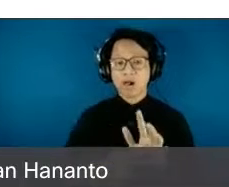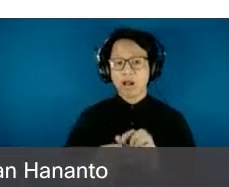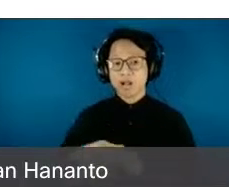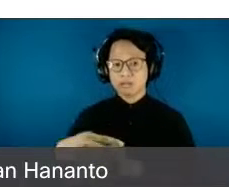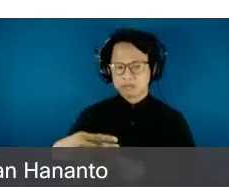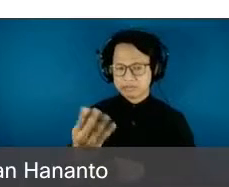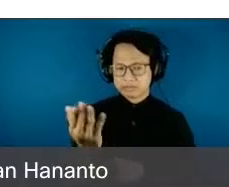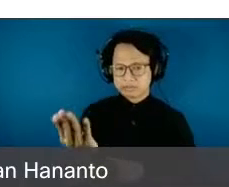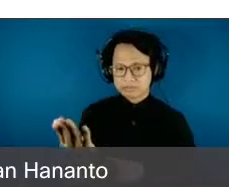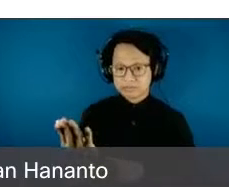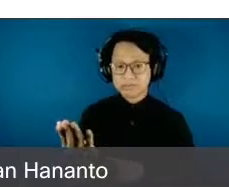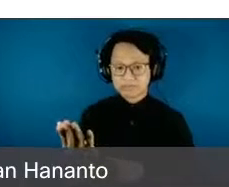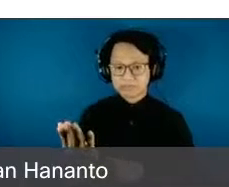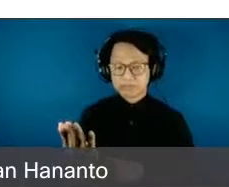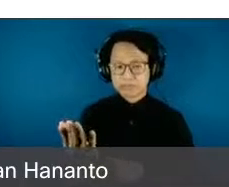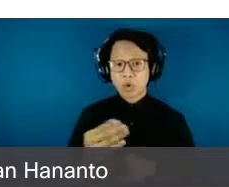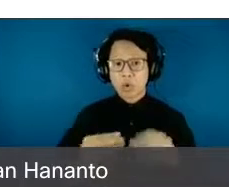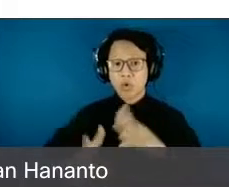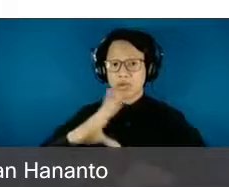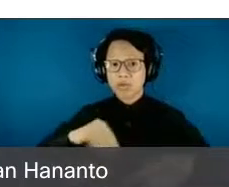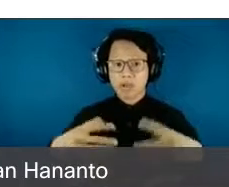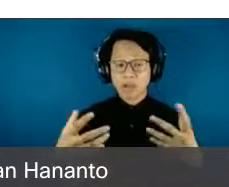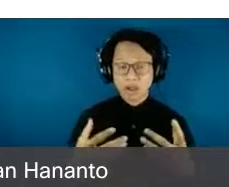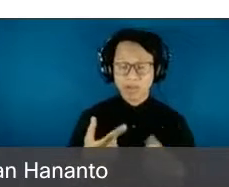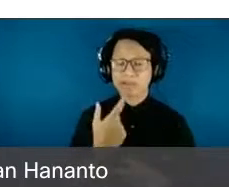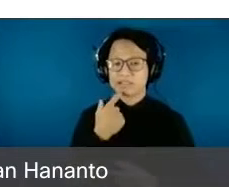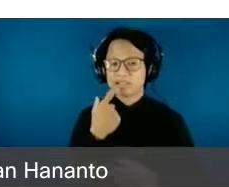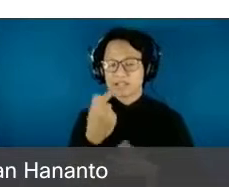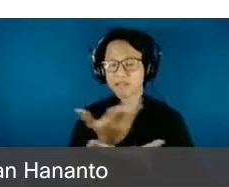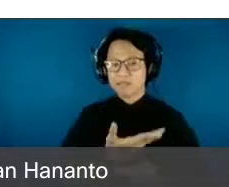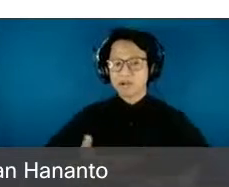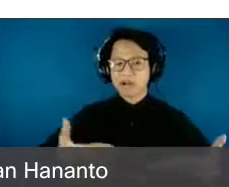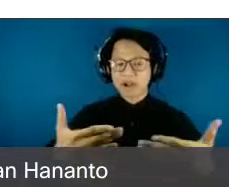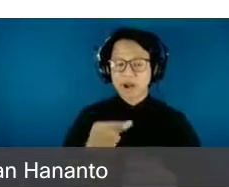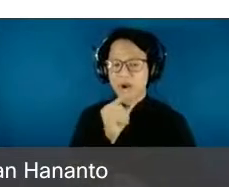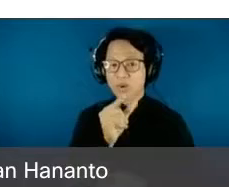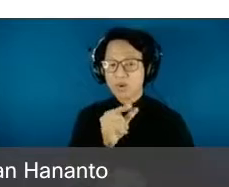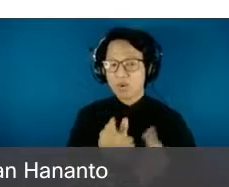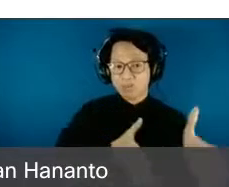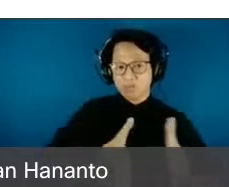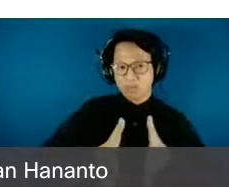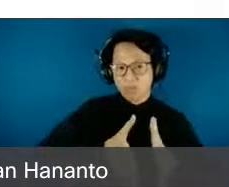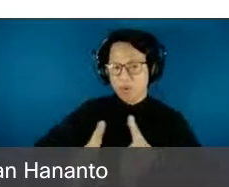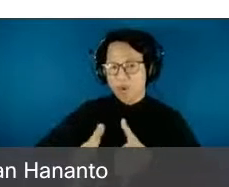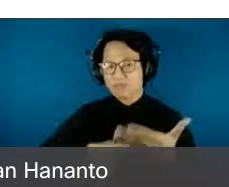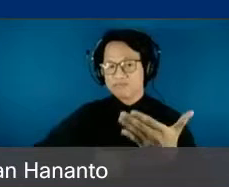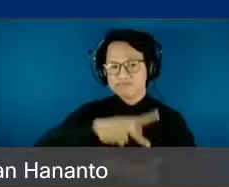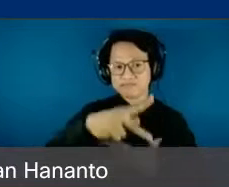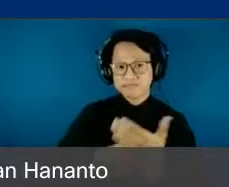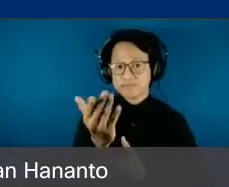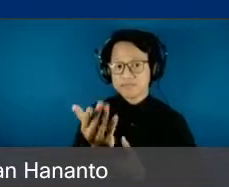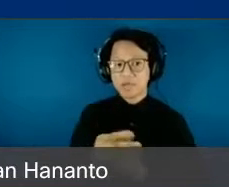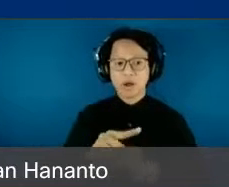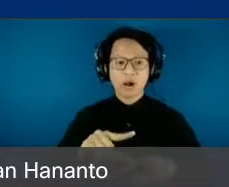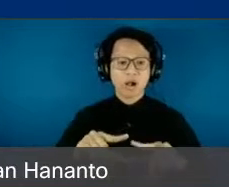project, who will be discussing some of the lessons learned in enabling environment strategy for the program. Over to you, Lindsay.